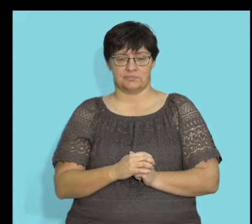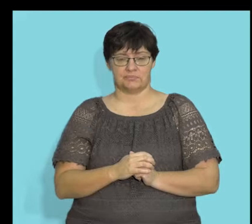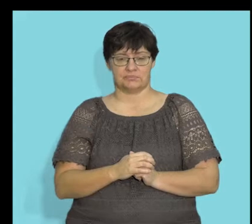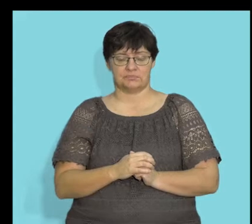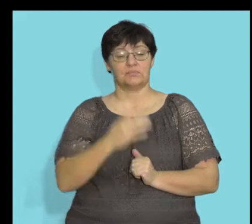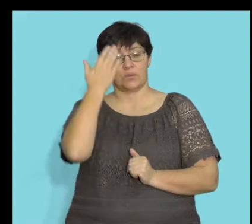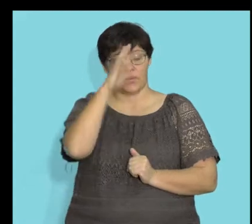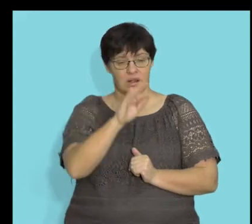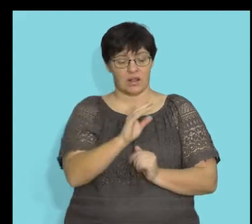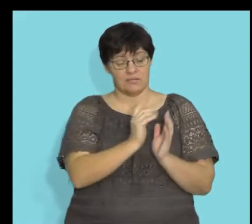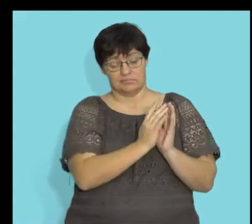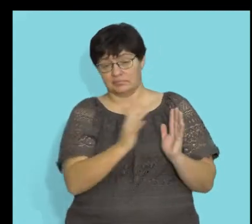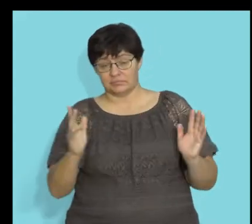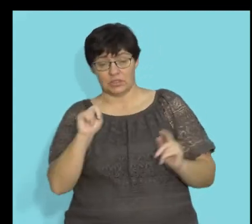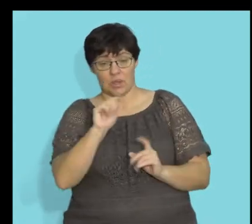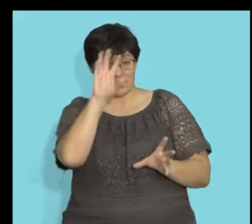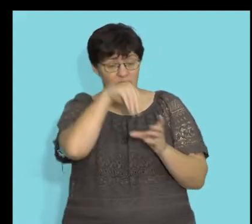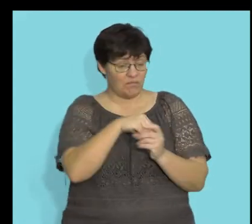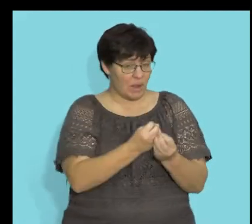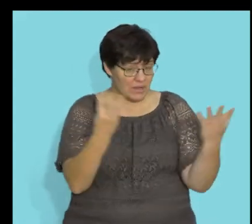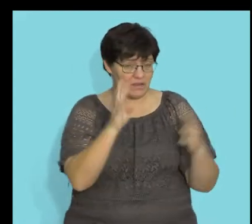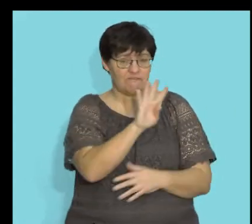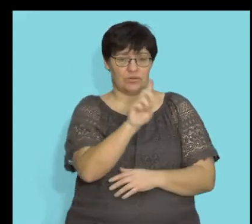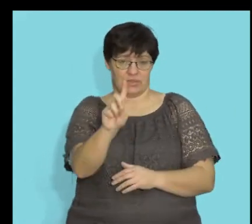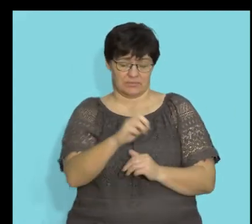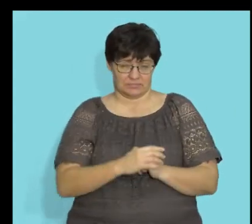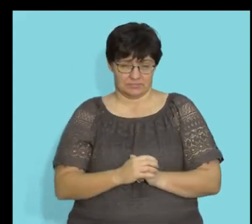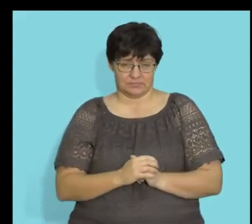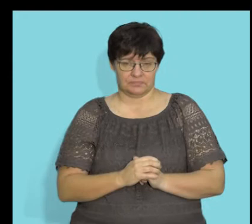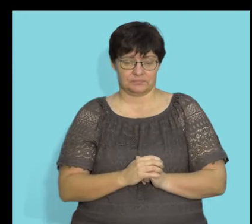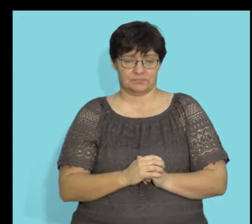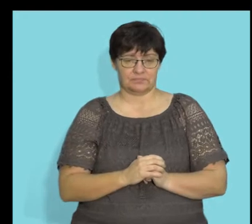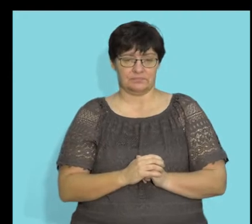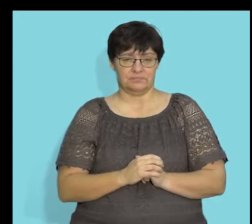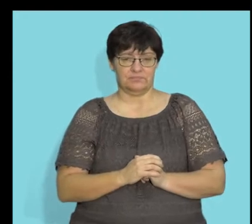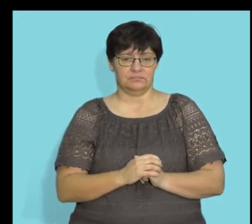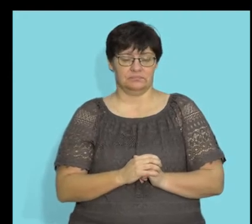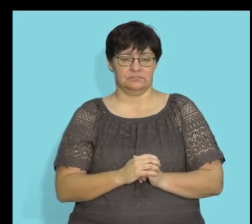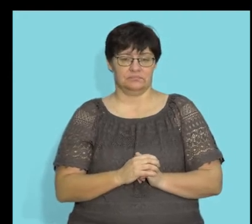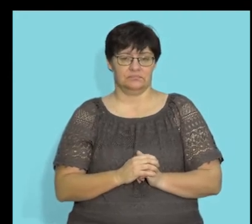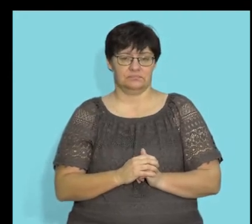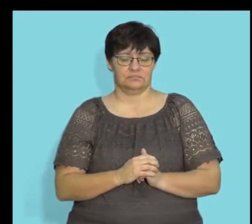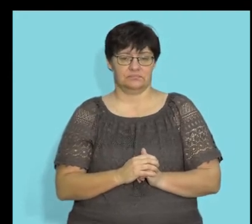41. So we know that there are 41 terms involved in this sum.